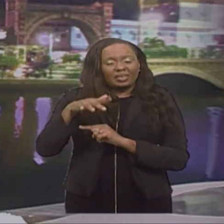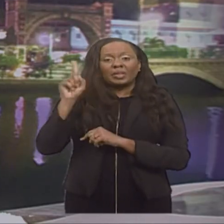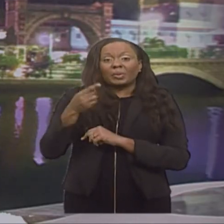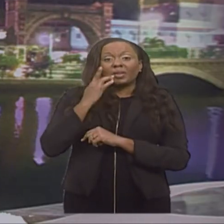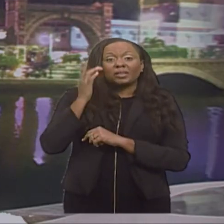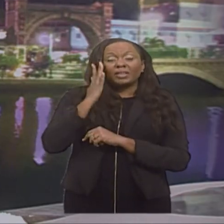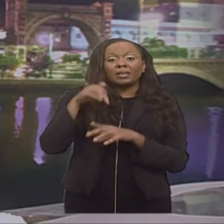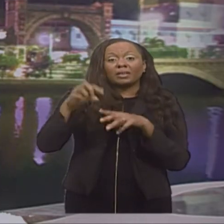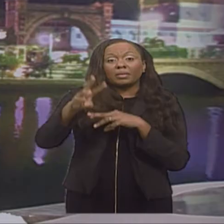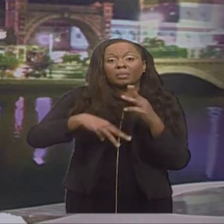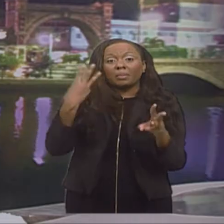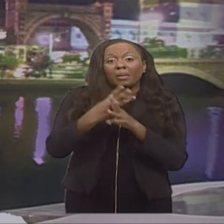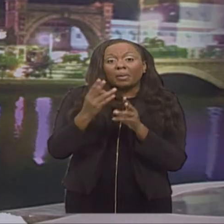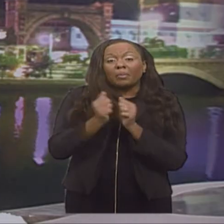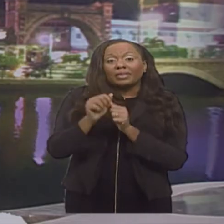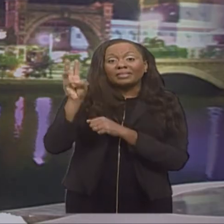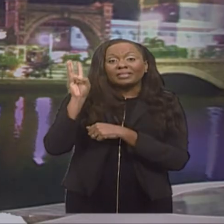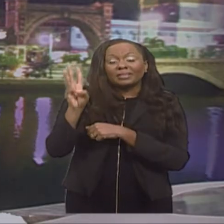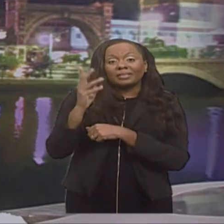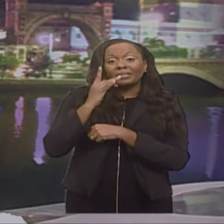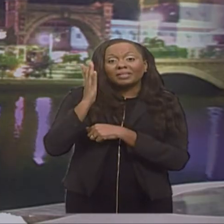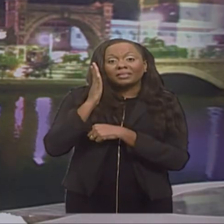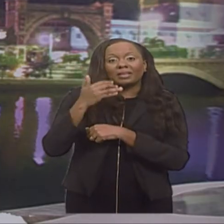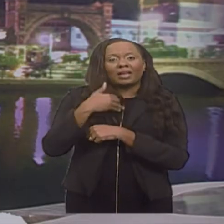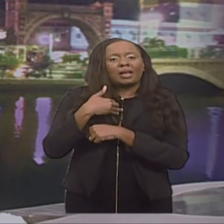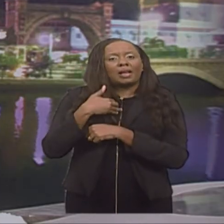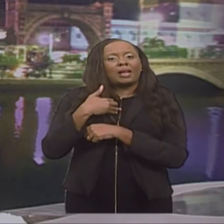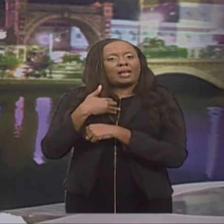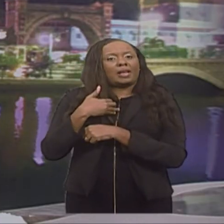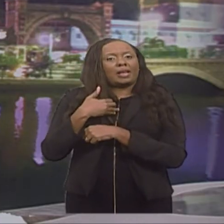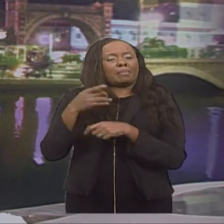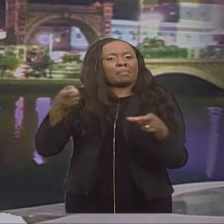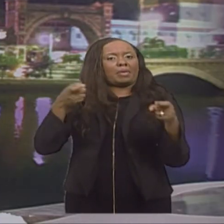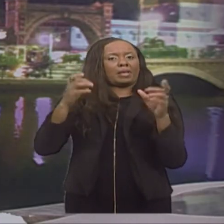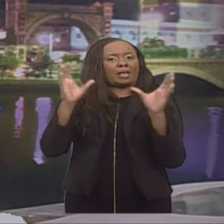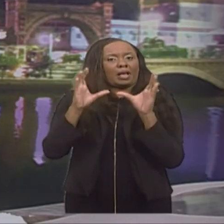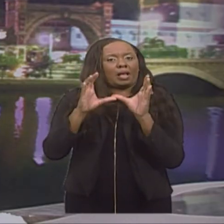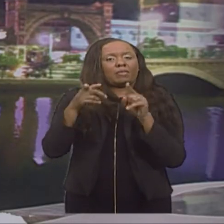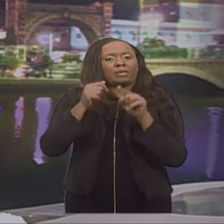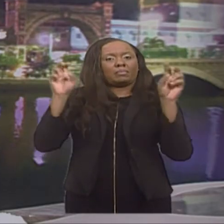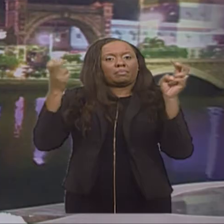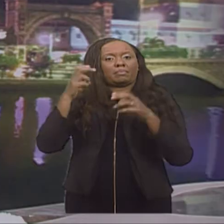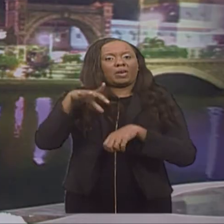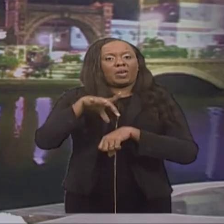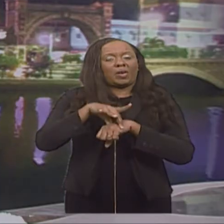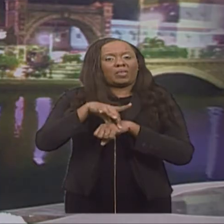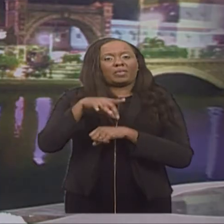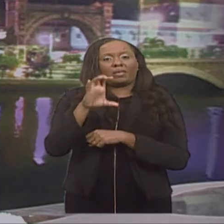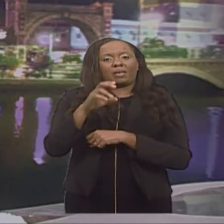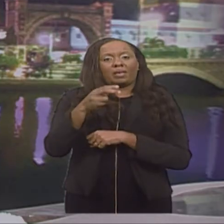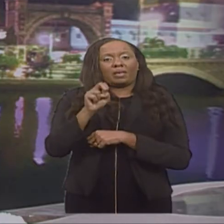hotel chain in the world to have six resorts currently holding master certification from EarthCheck, the world's leading scientific benchmarking,